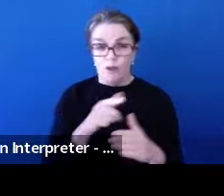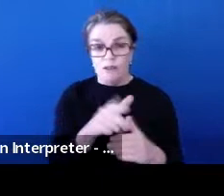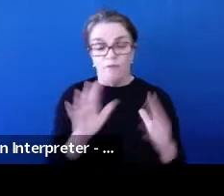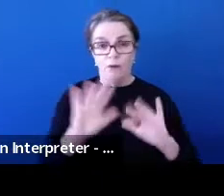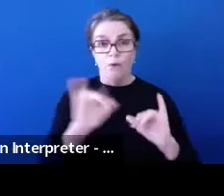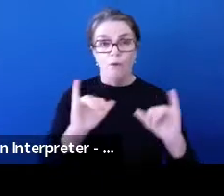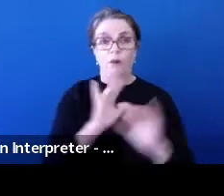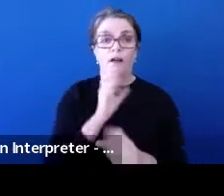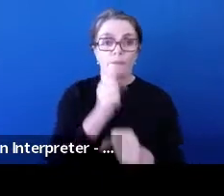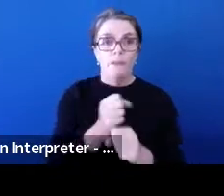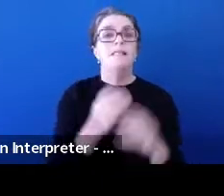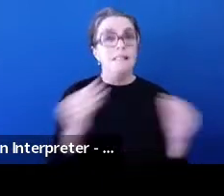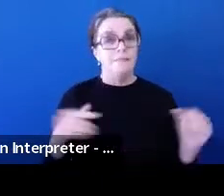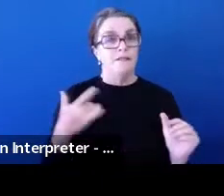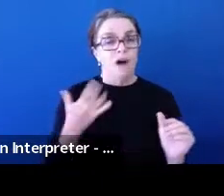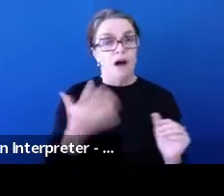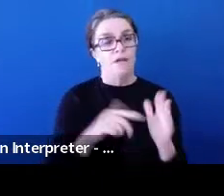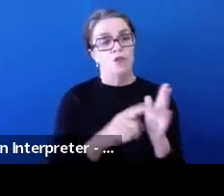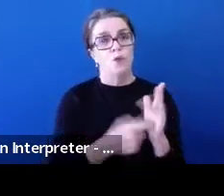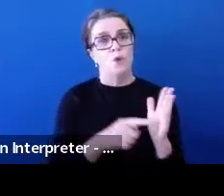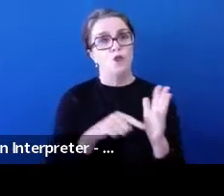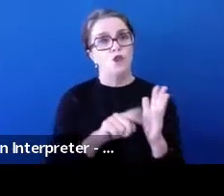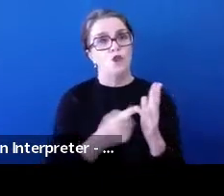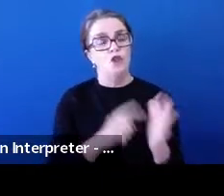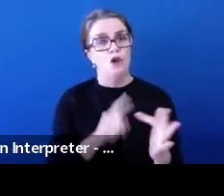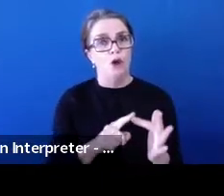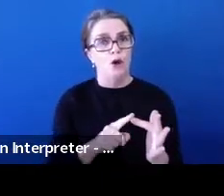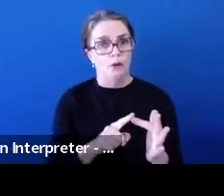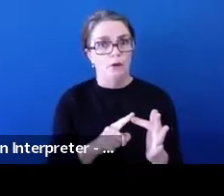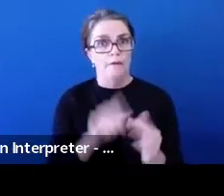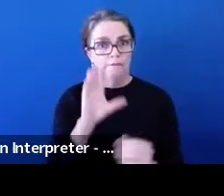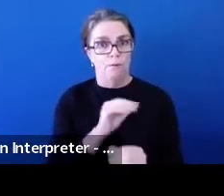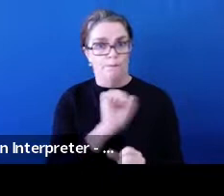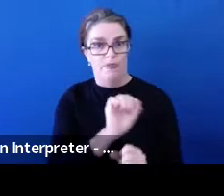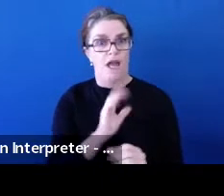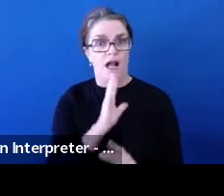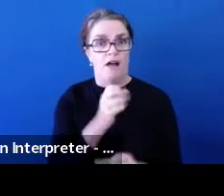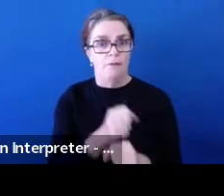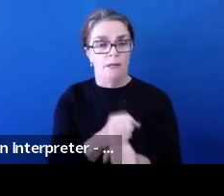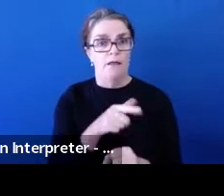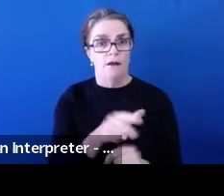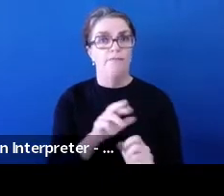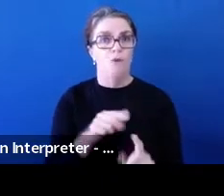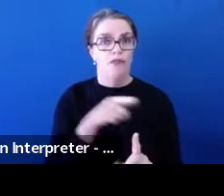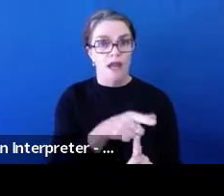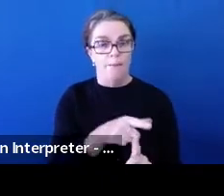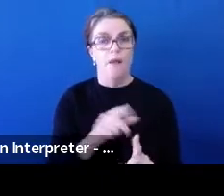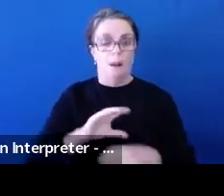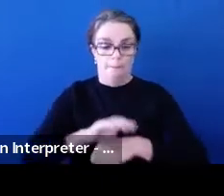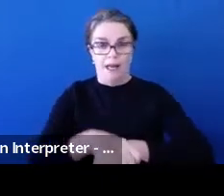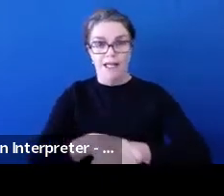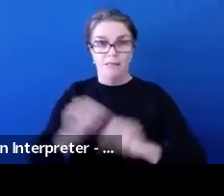even surviving torture at the hands of their former state. For them, the overwhelming police presence